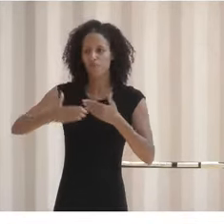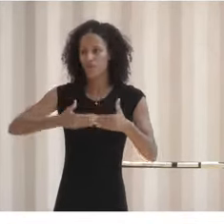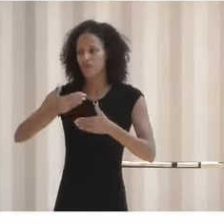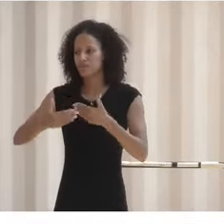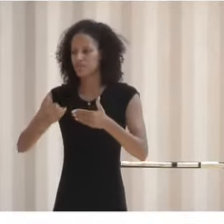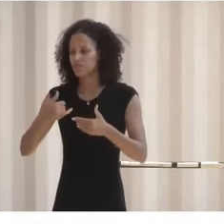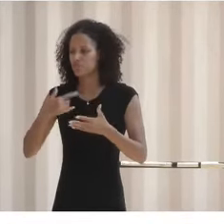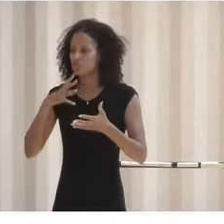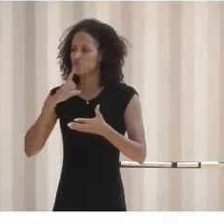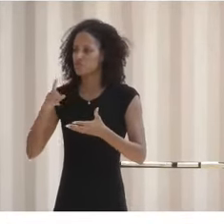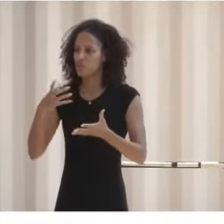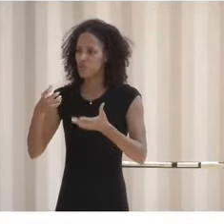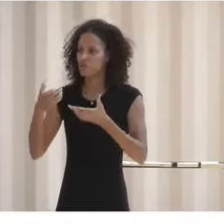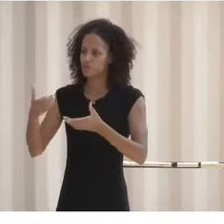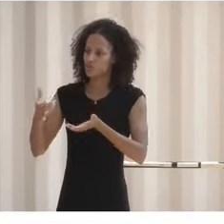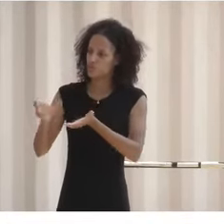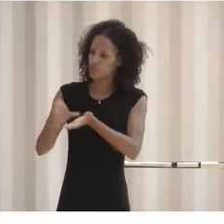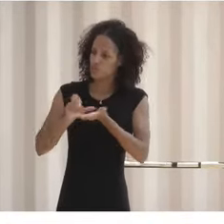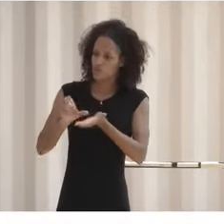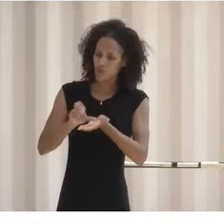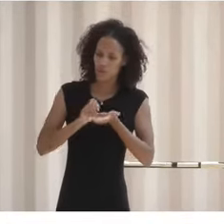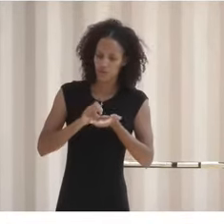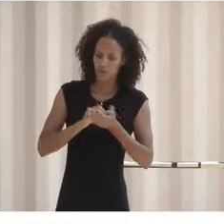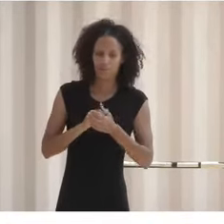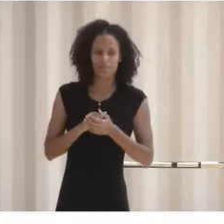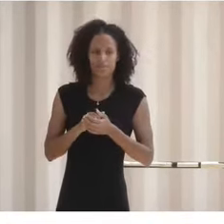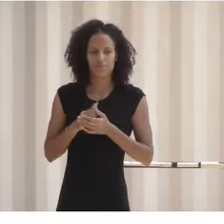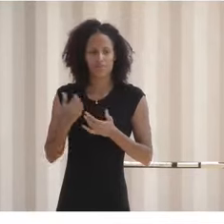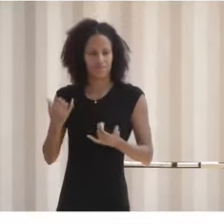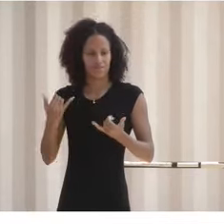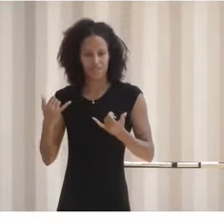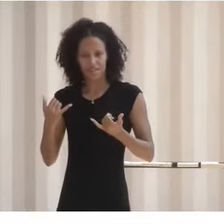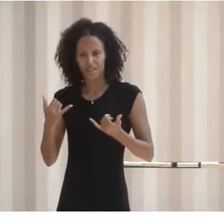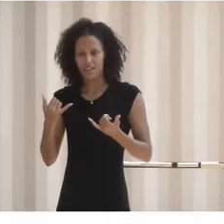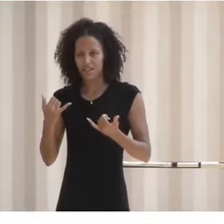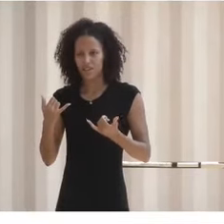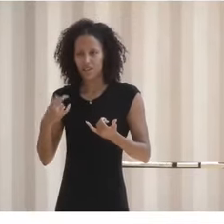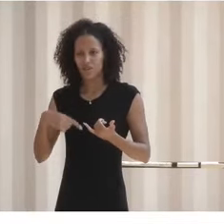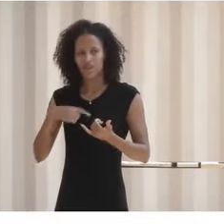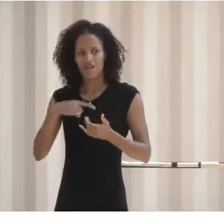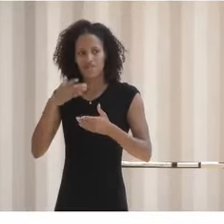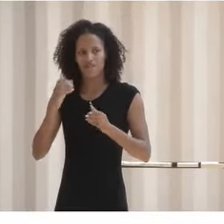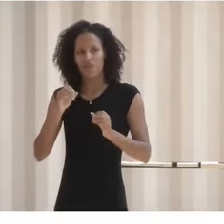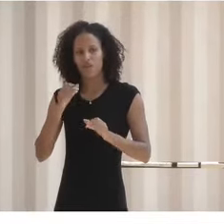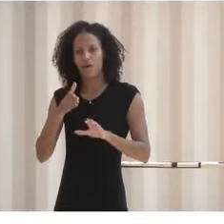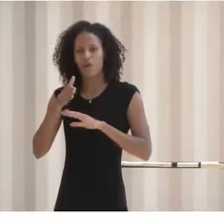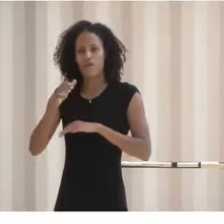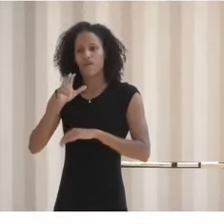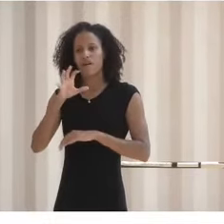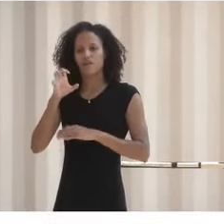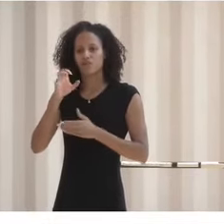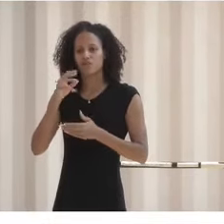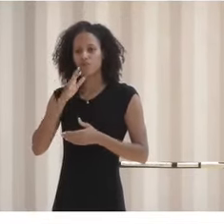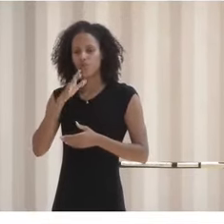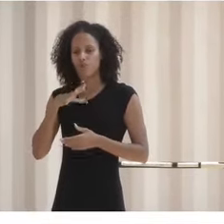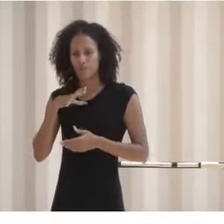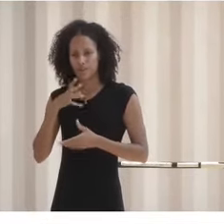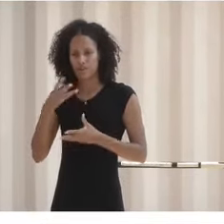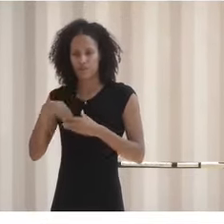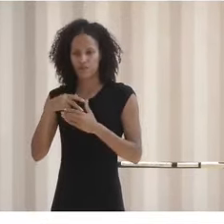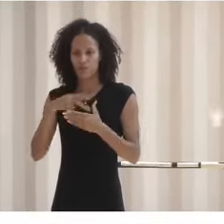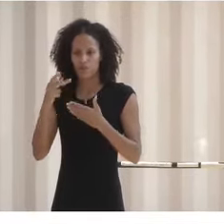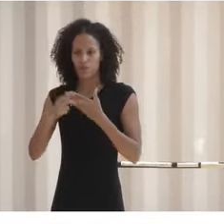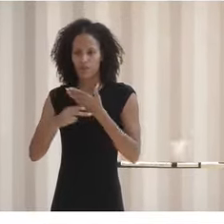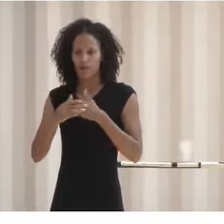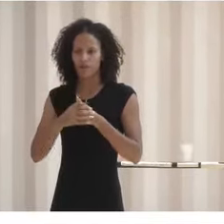they want to earn their own incomes. Today, with over 500 women in our program, and